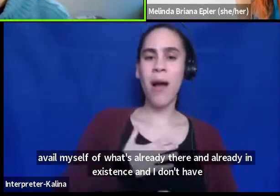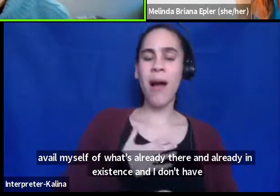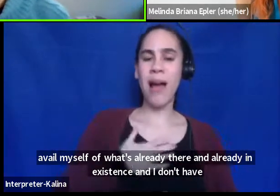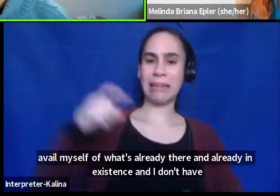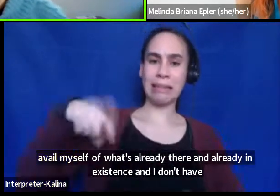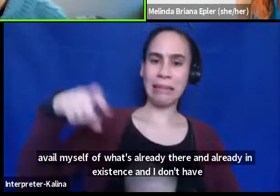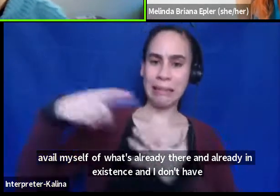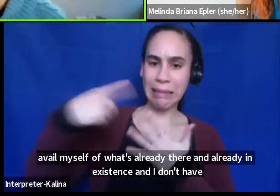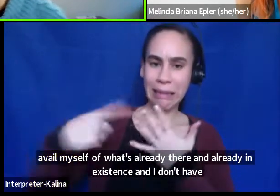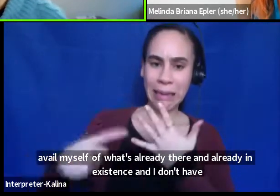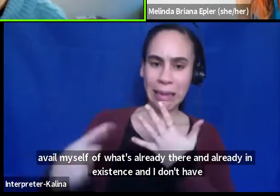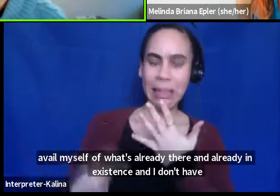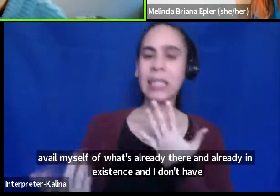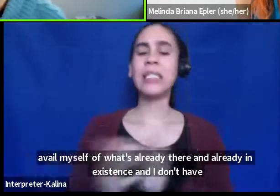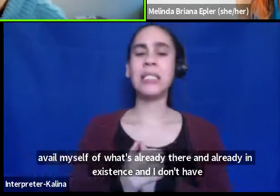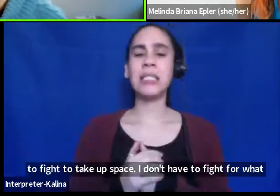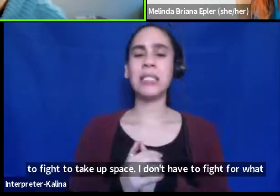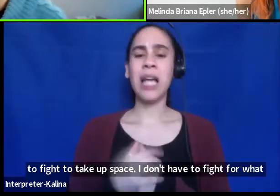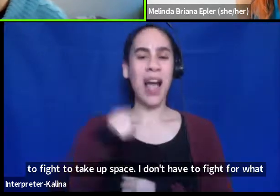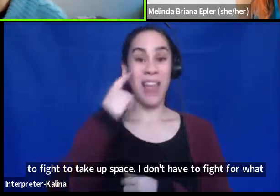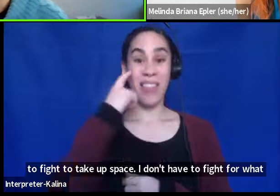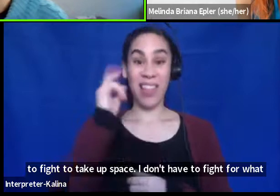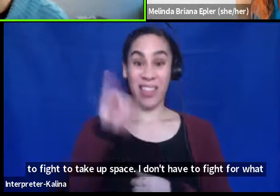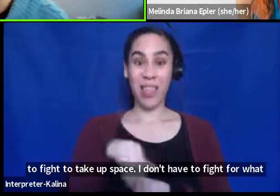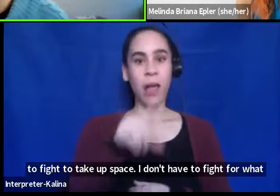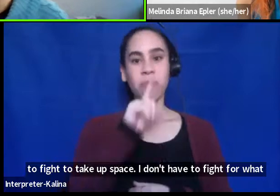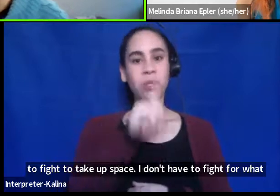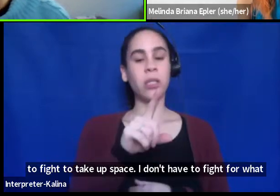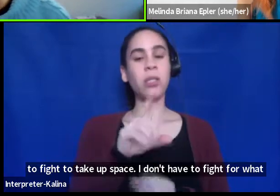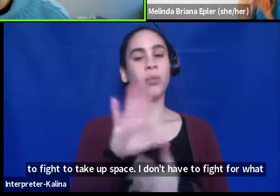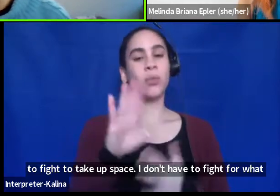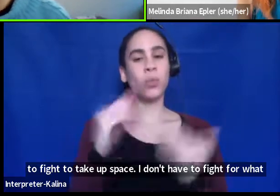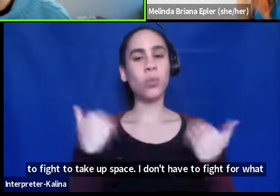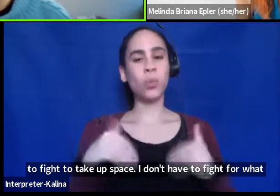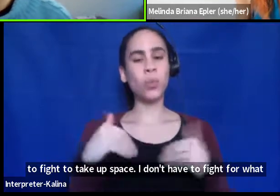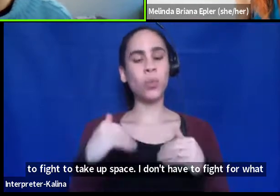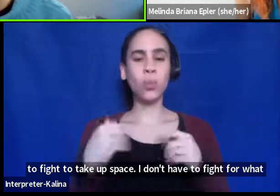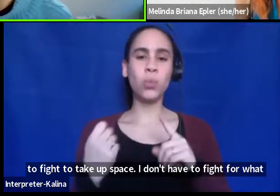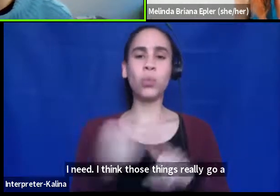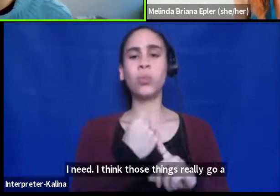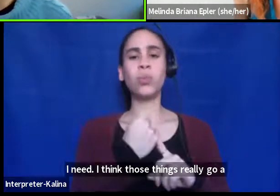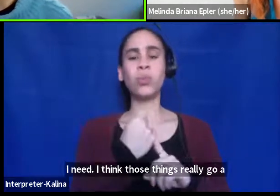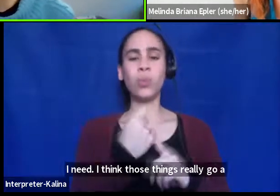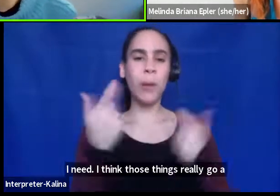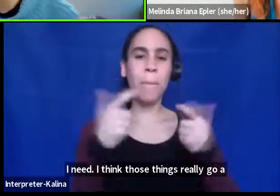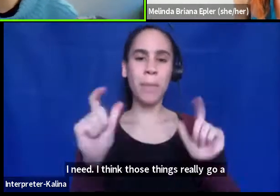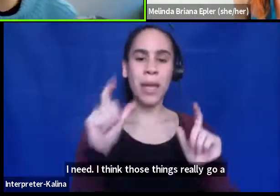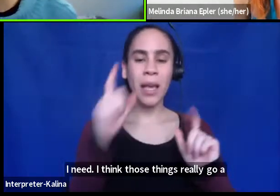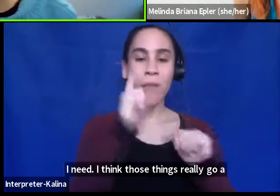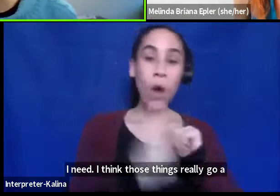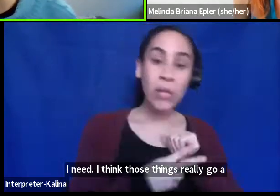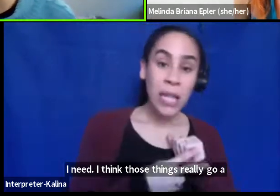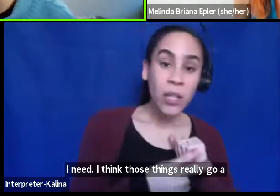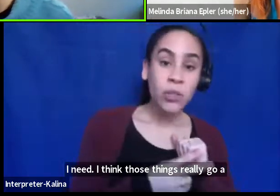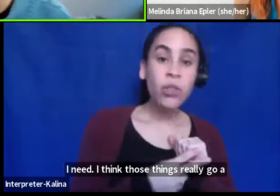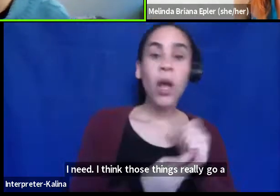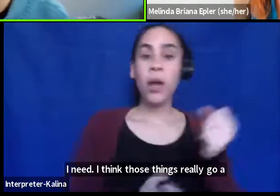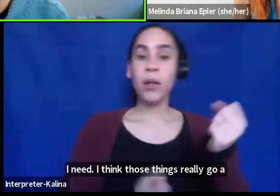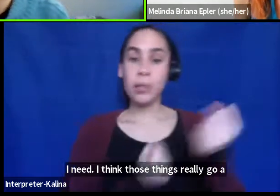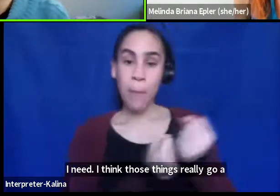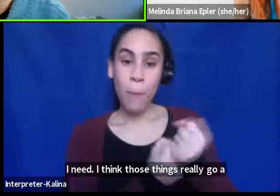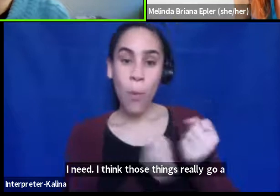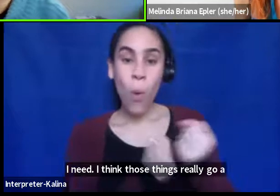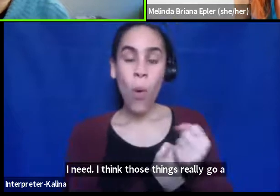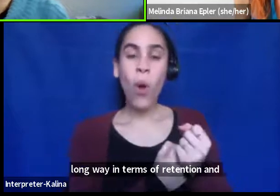I think those things really go a long way in terms of retention and just supporting a